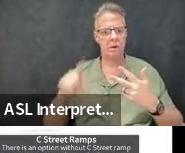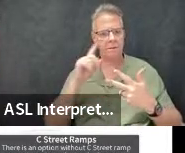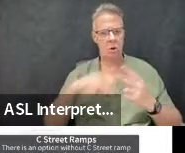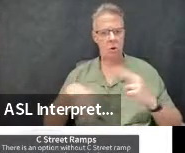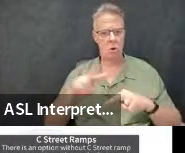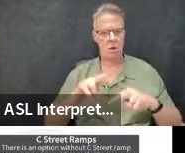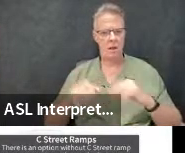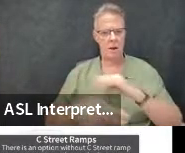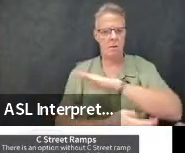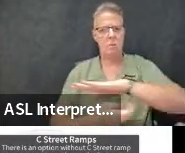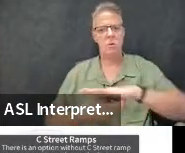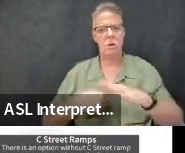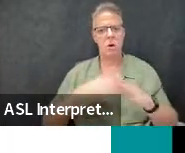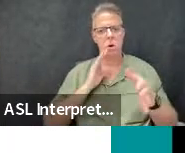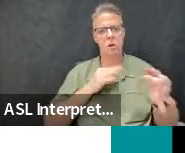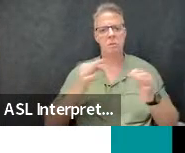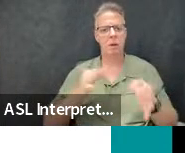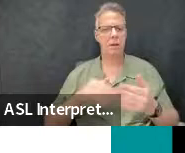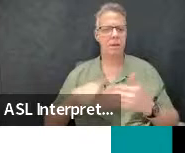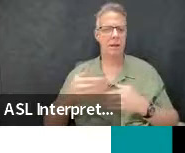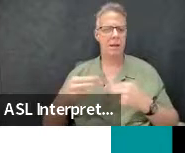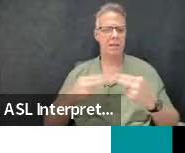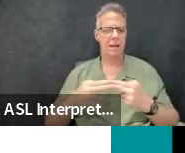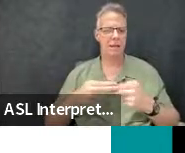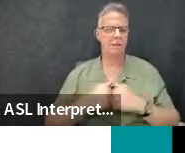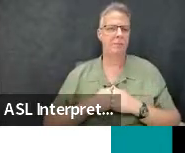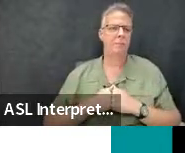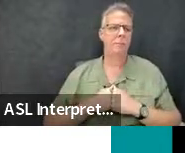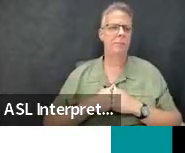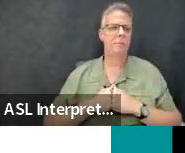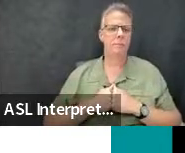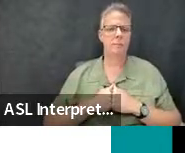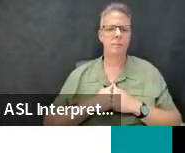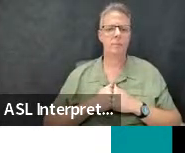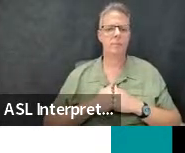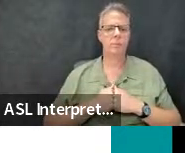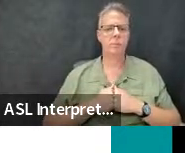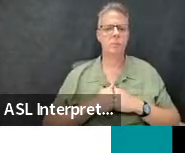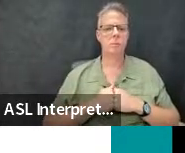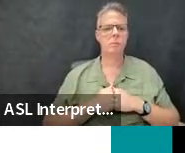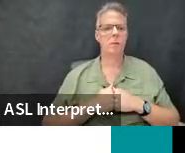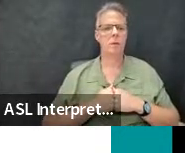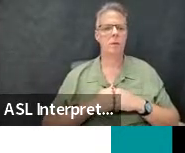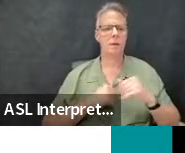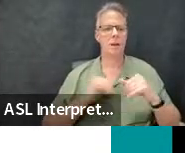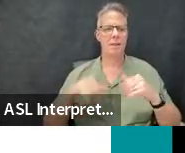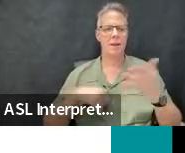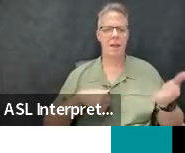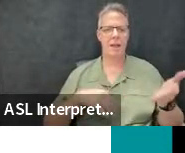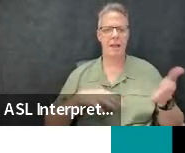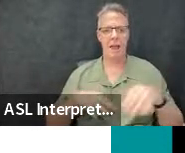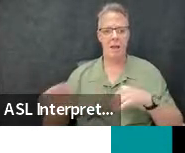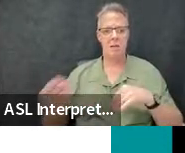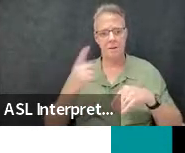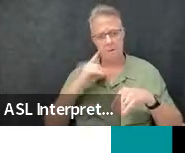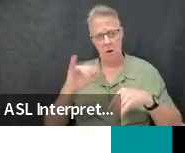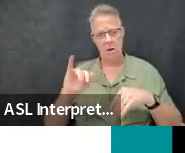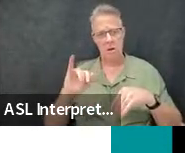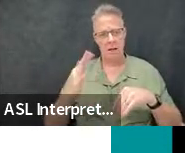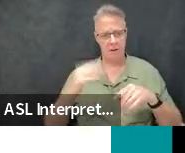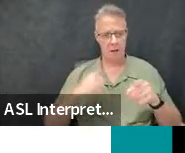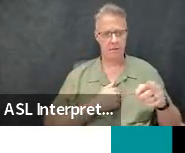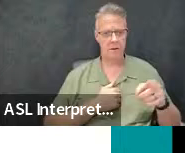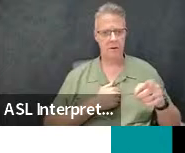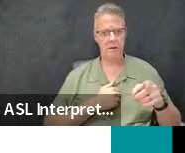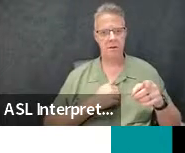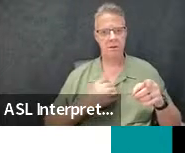bridge, and I'll go through them. Next slides. For context, here's the existing interstate bridge, the typical cross sections.